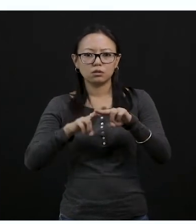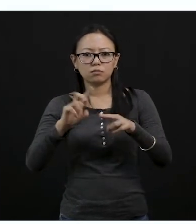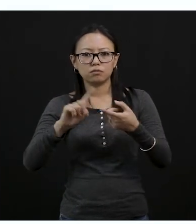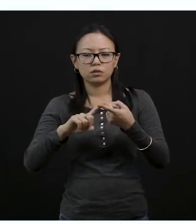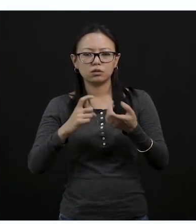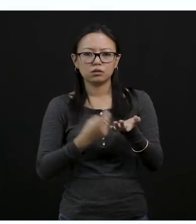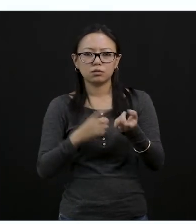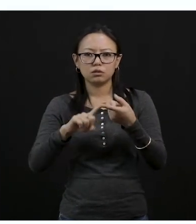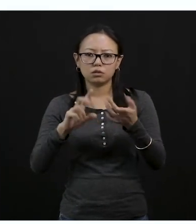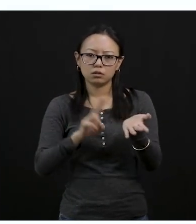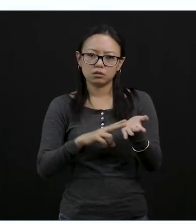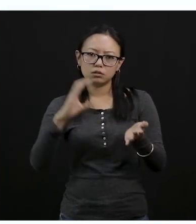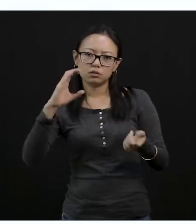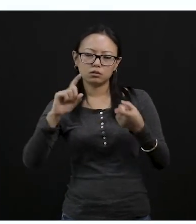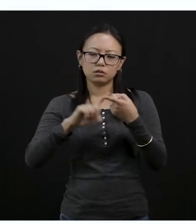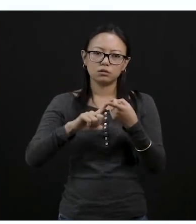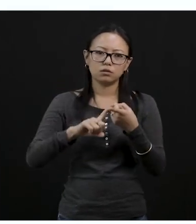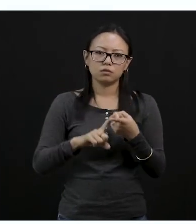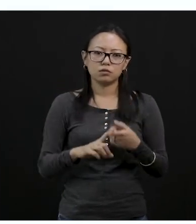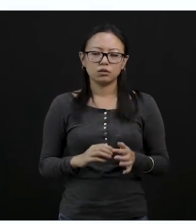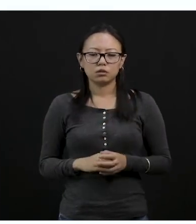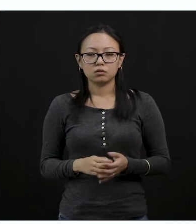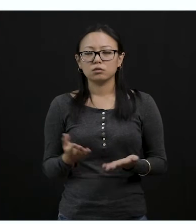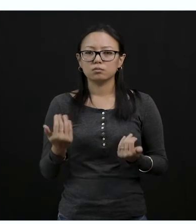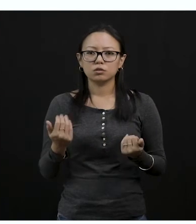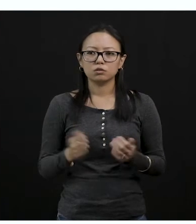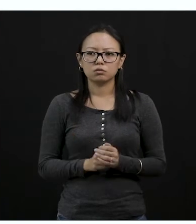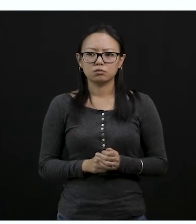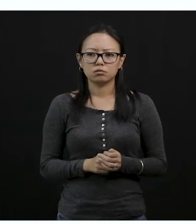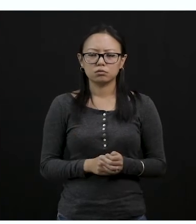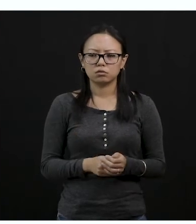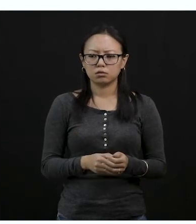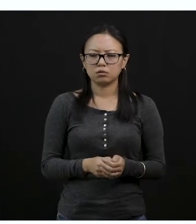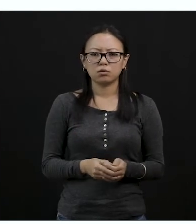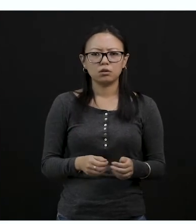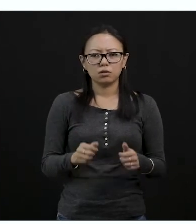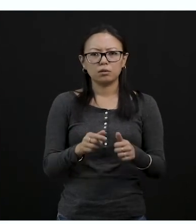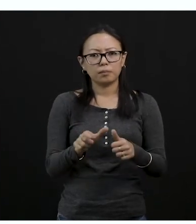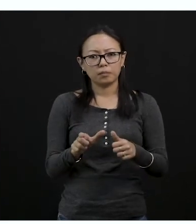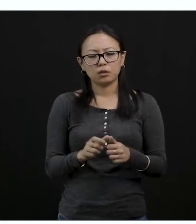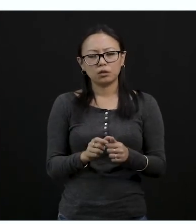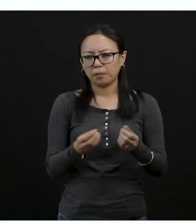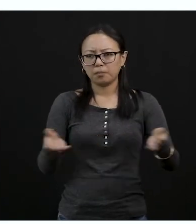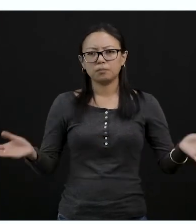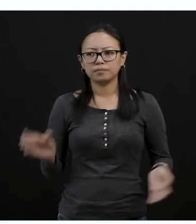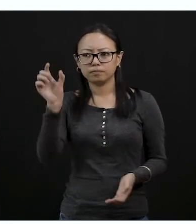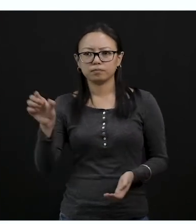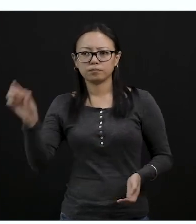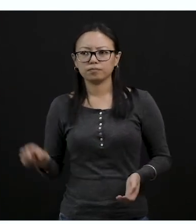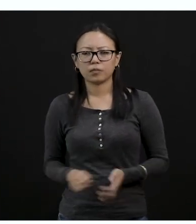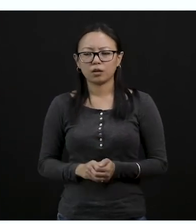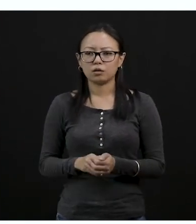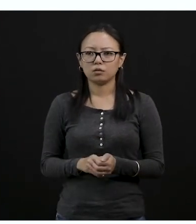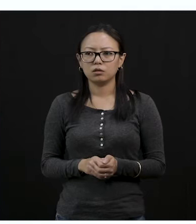to more than 1 or 2 people. And we also have telephones which can save the numbers,